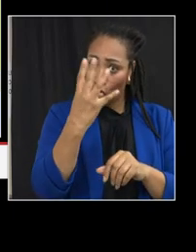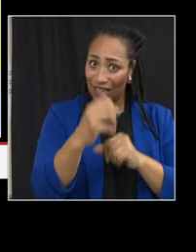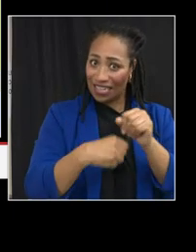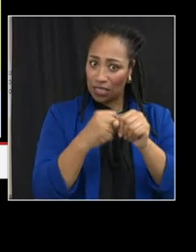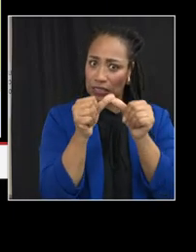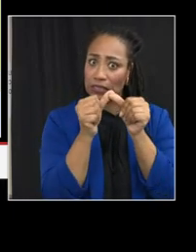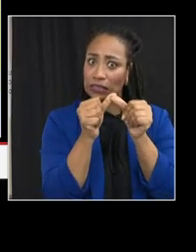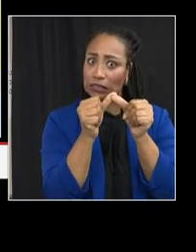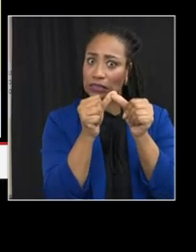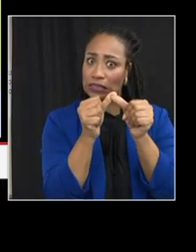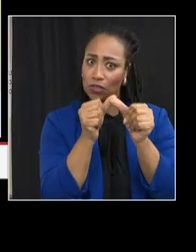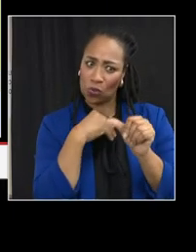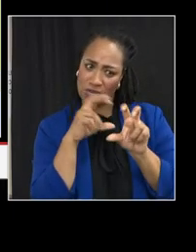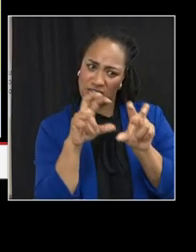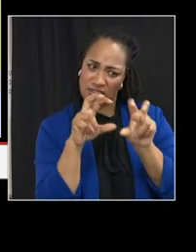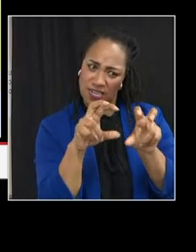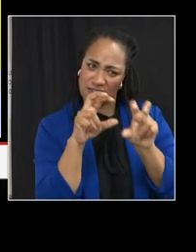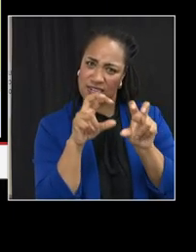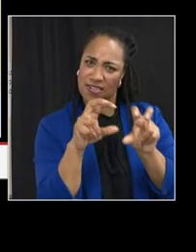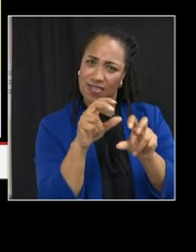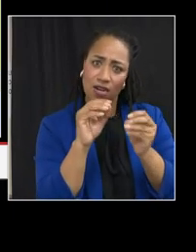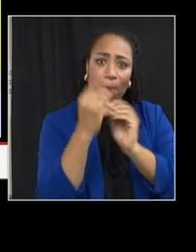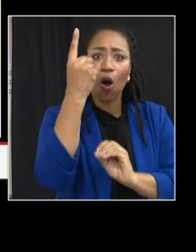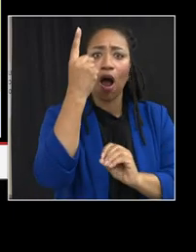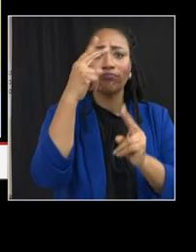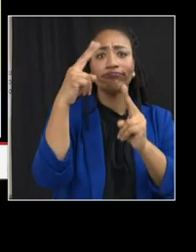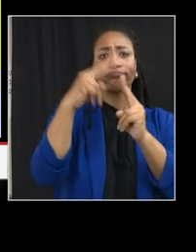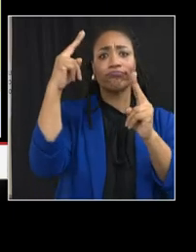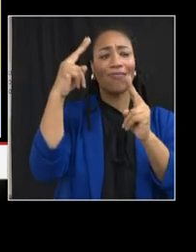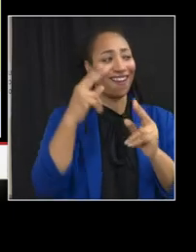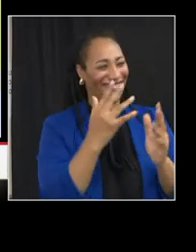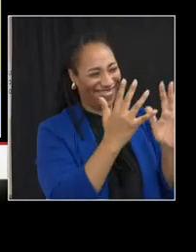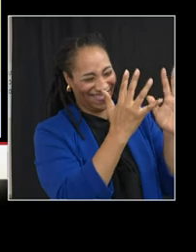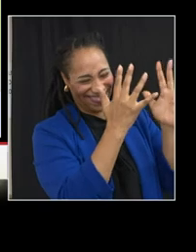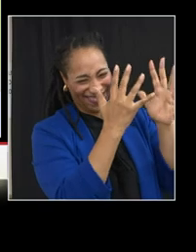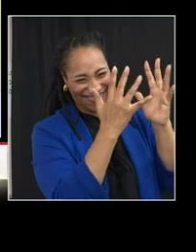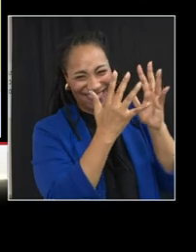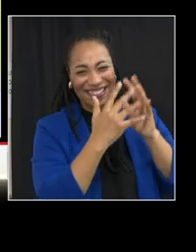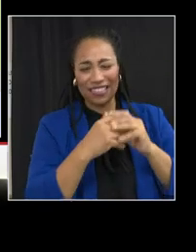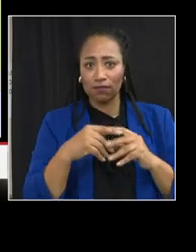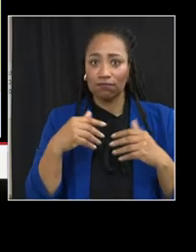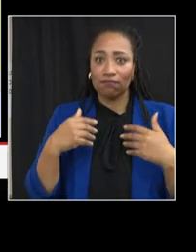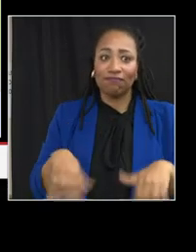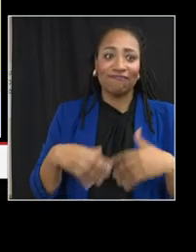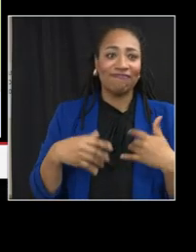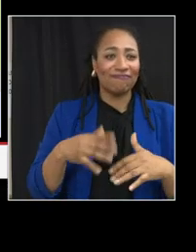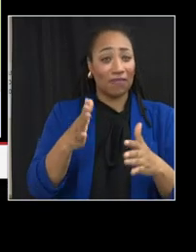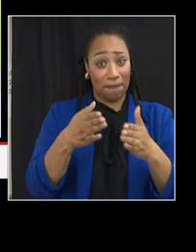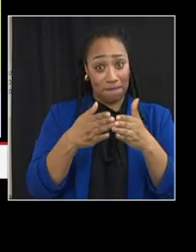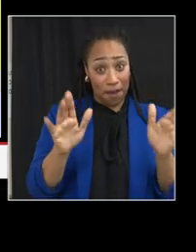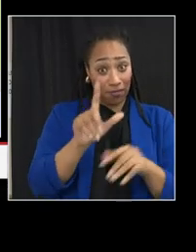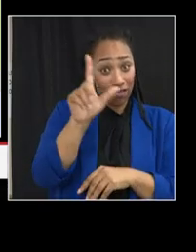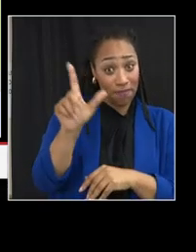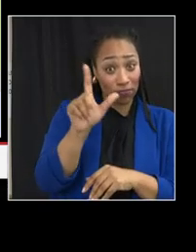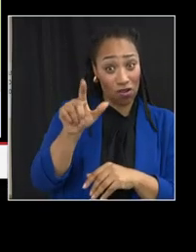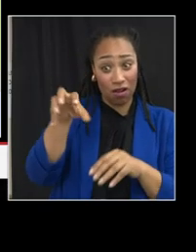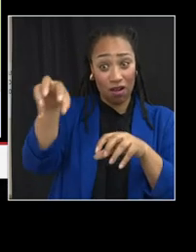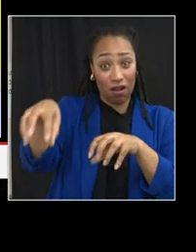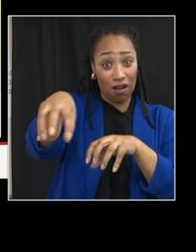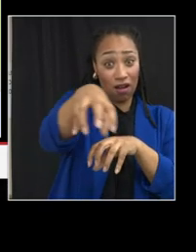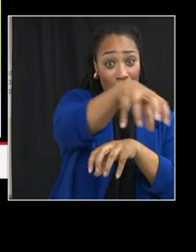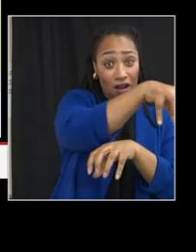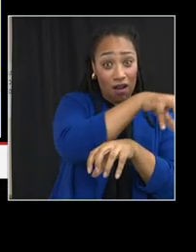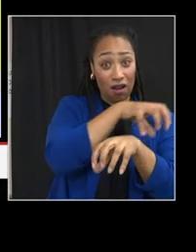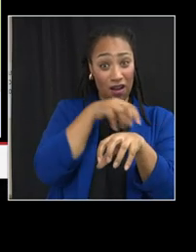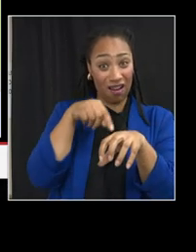So we want to be and acknowledge that. Our DC Public Libraries received in 2024 the